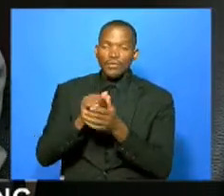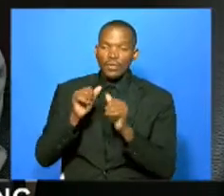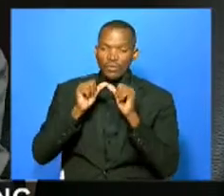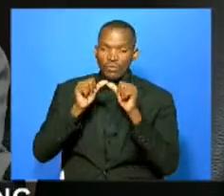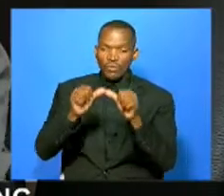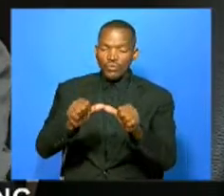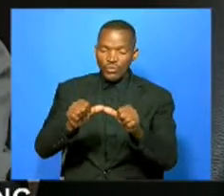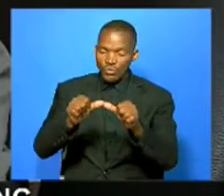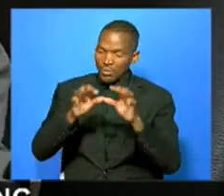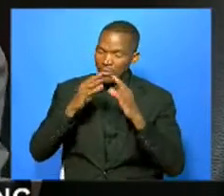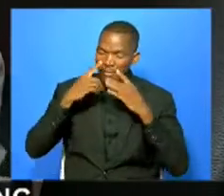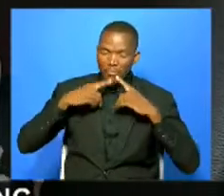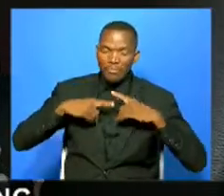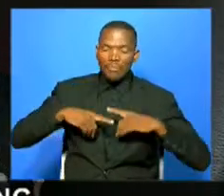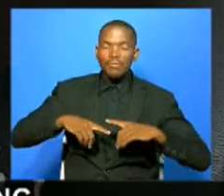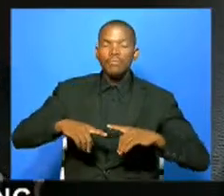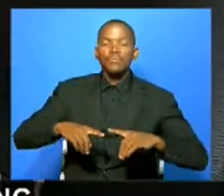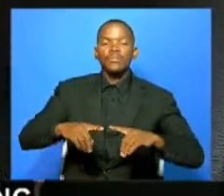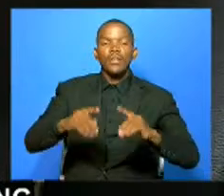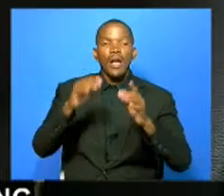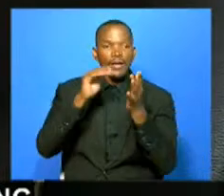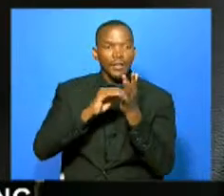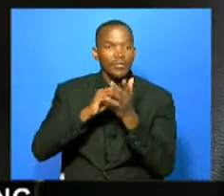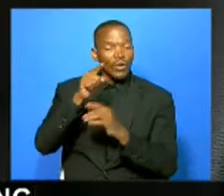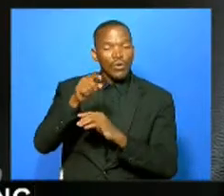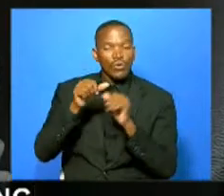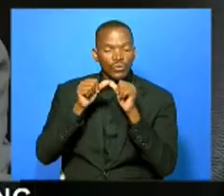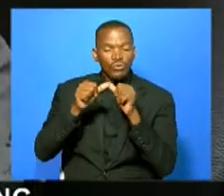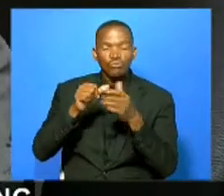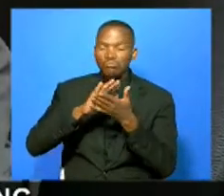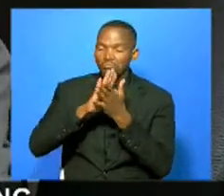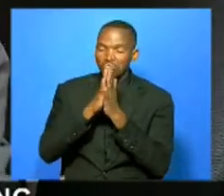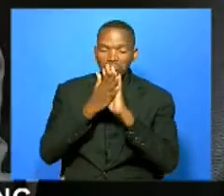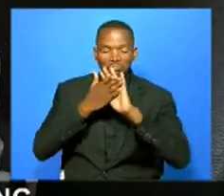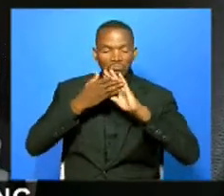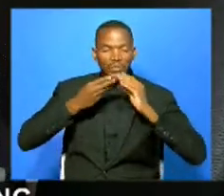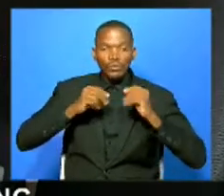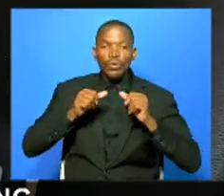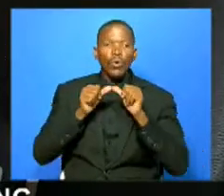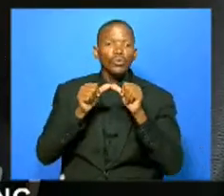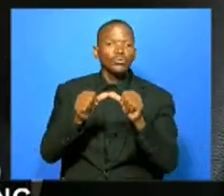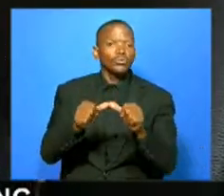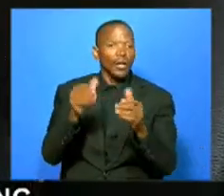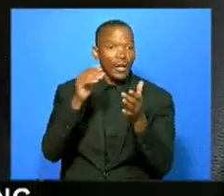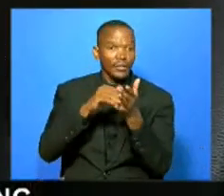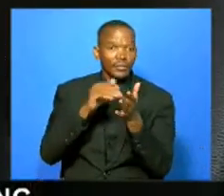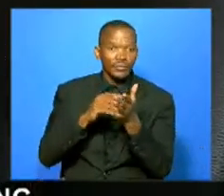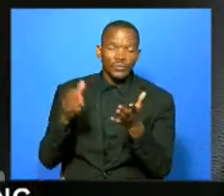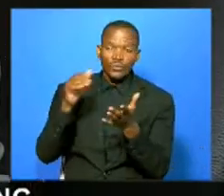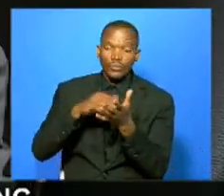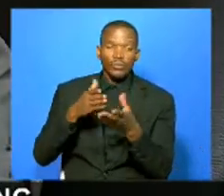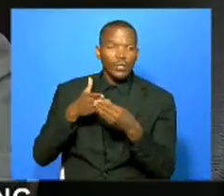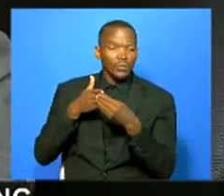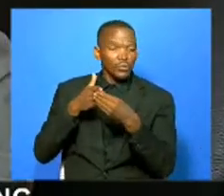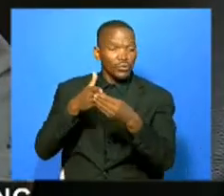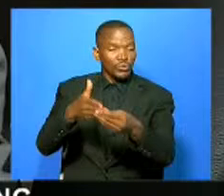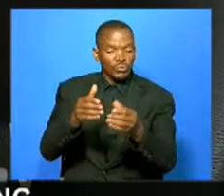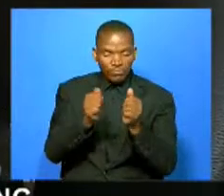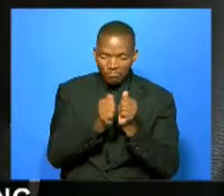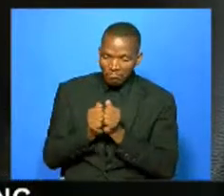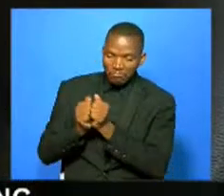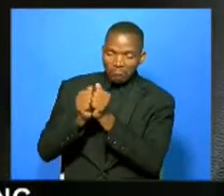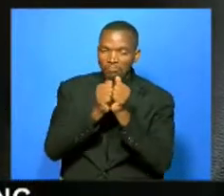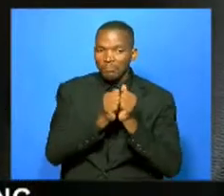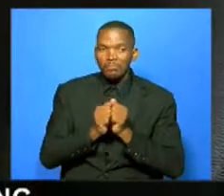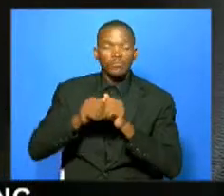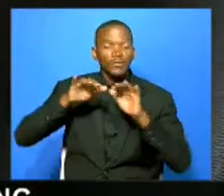be stable, so that we continue to be peaceful, so that we continue to live together, we tolerate